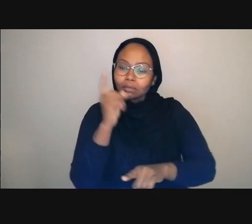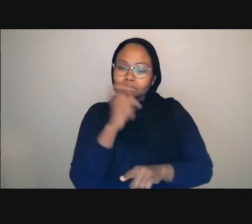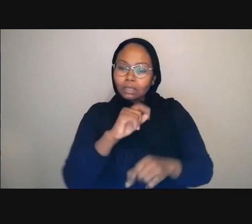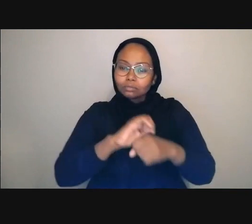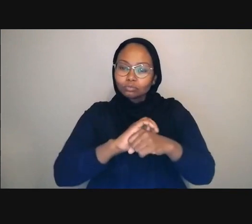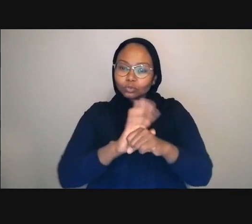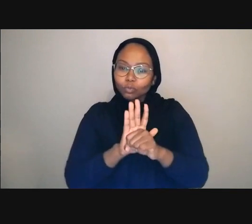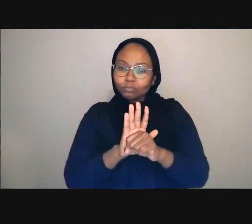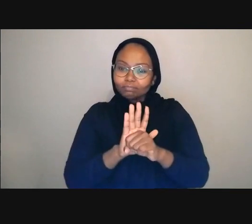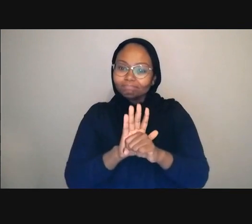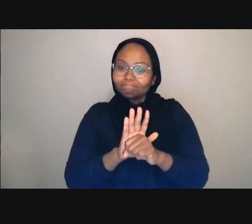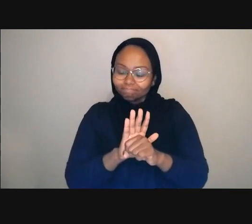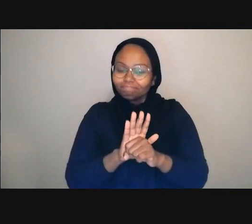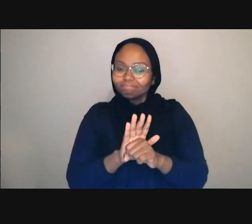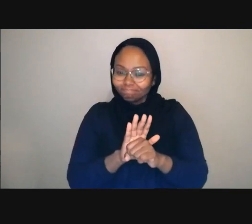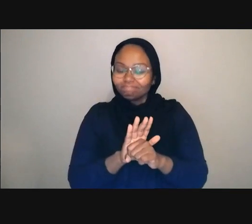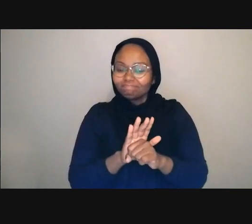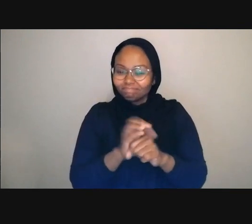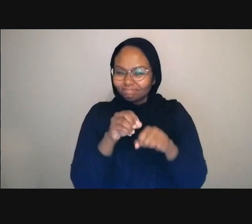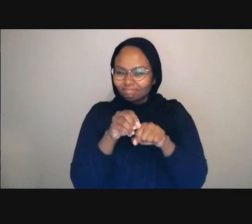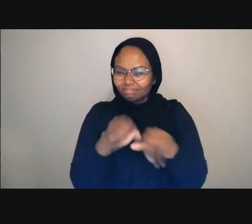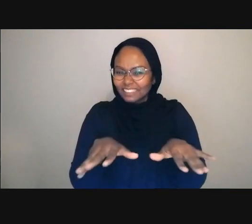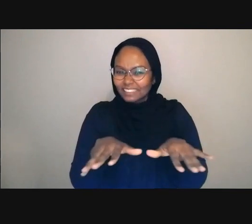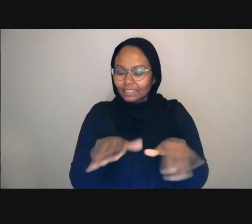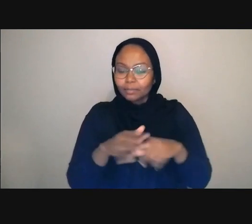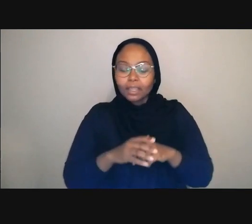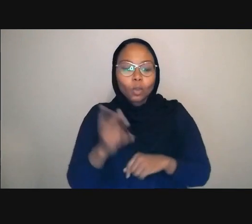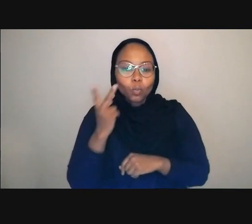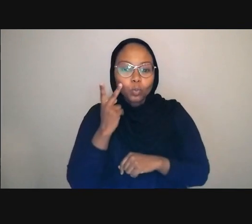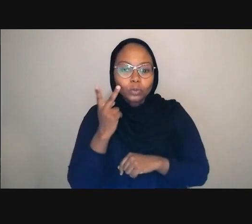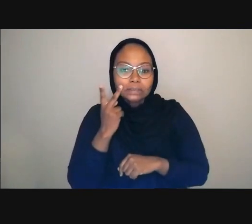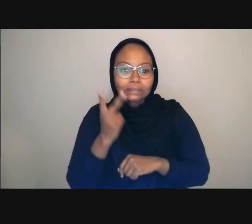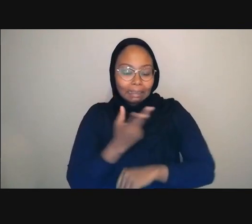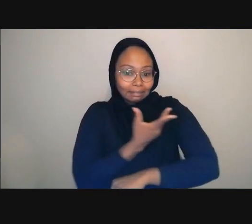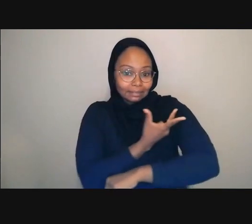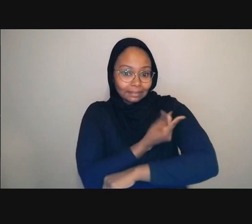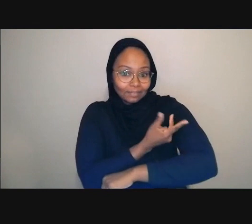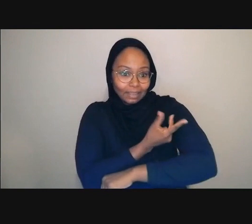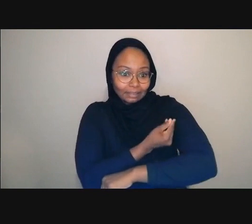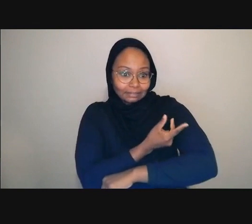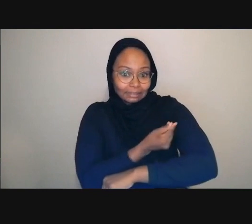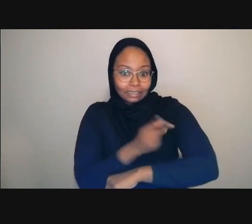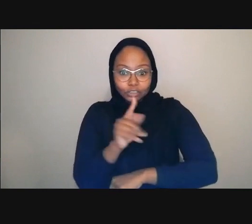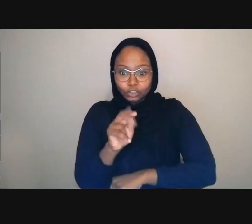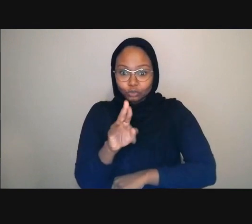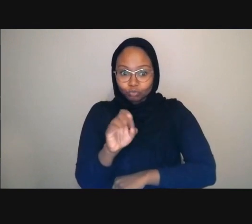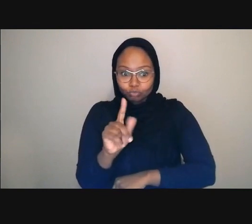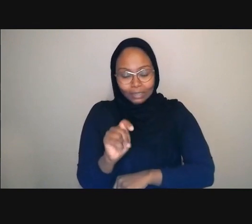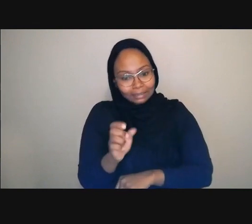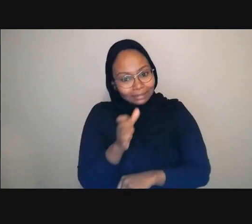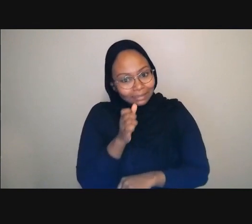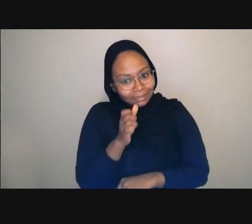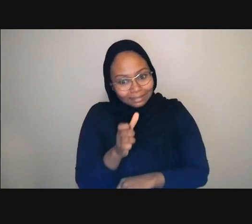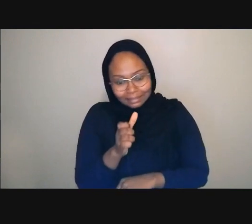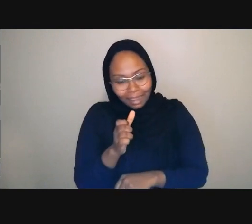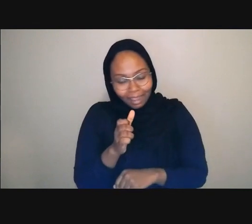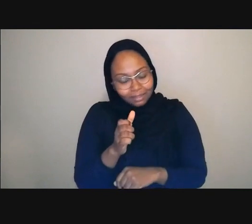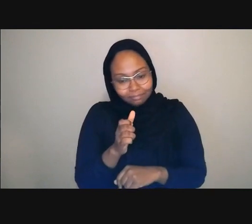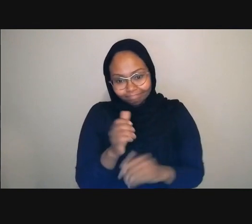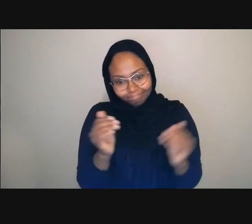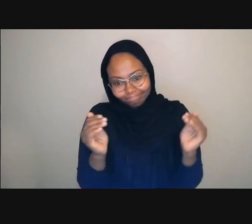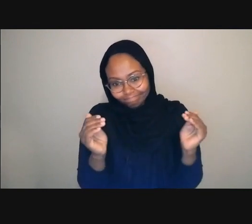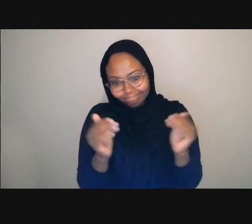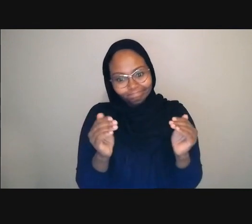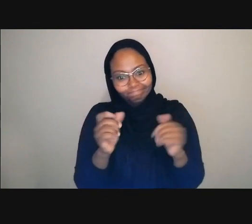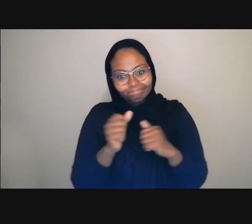pandemic. But we're seeing that vaccination rates among teens and young adults are still not at optimal level,